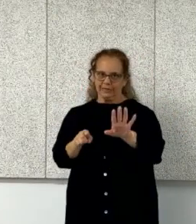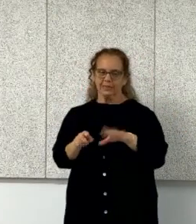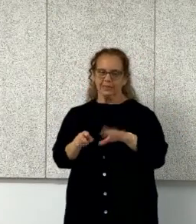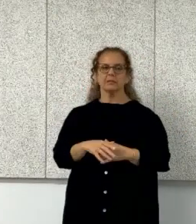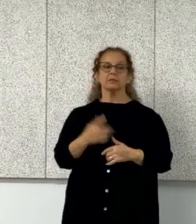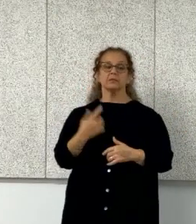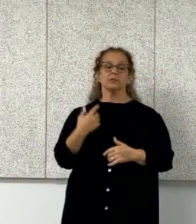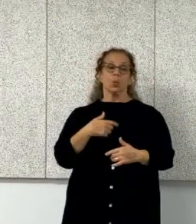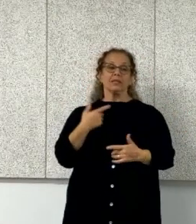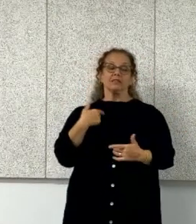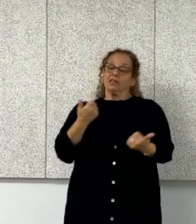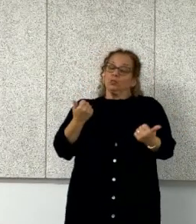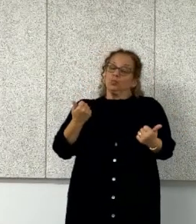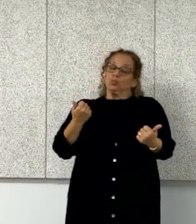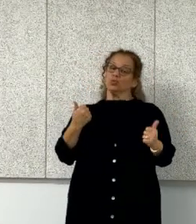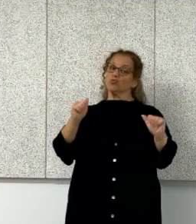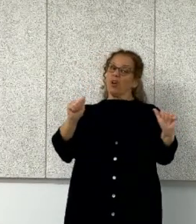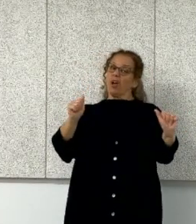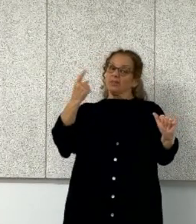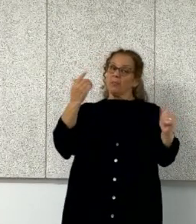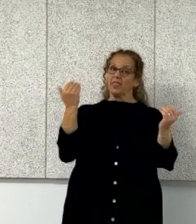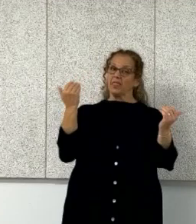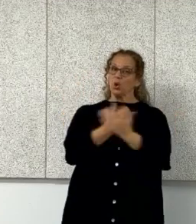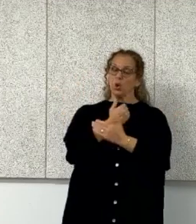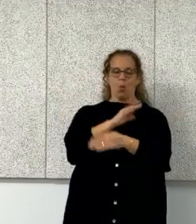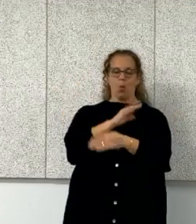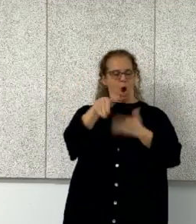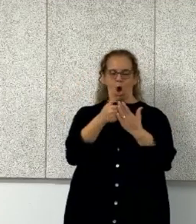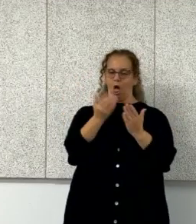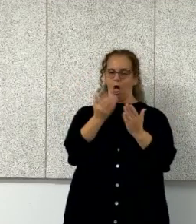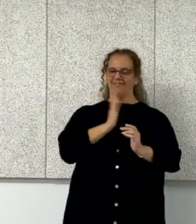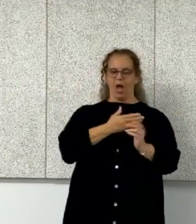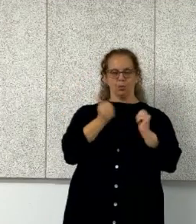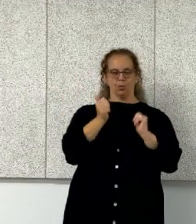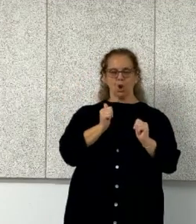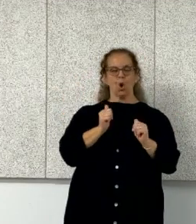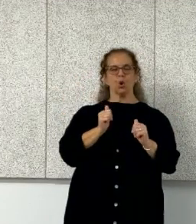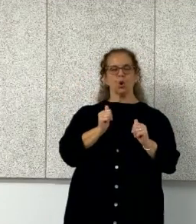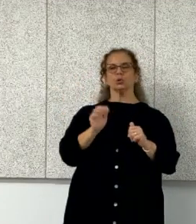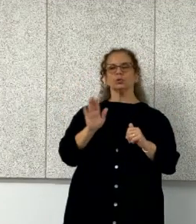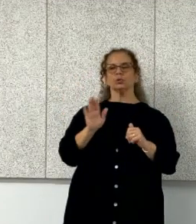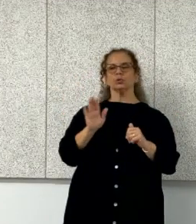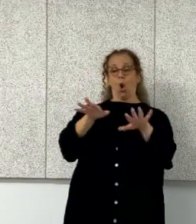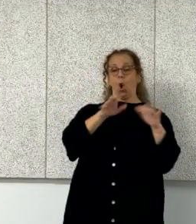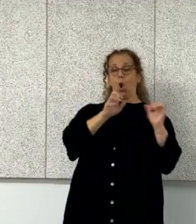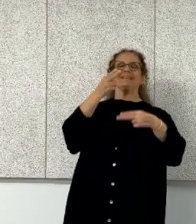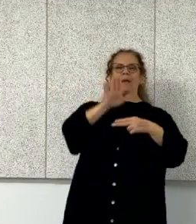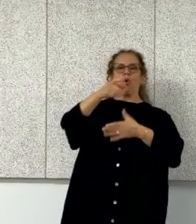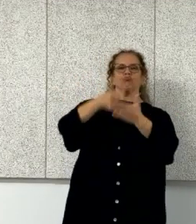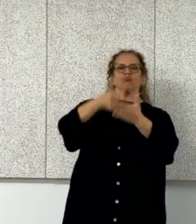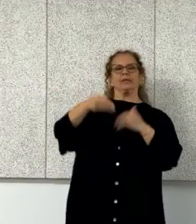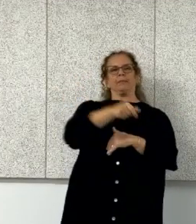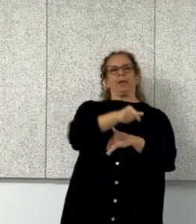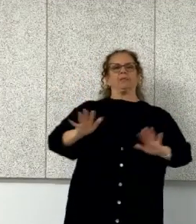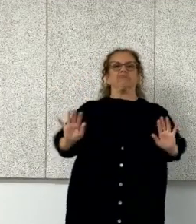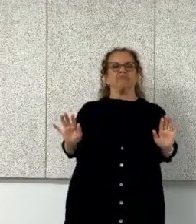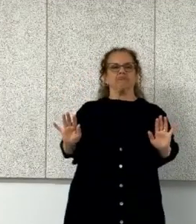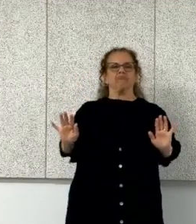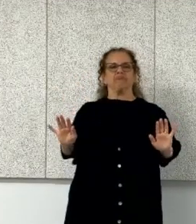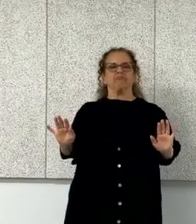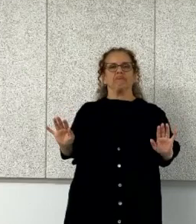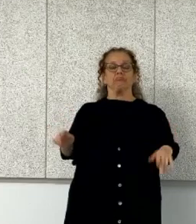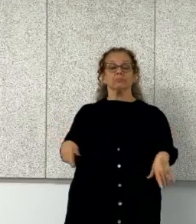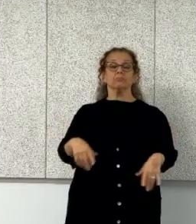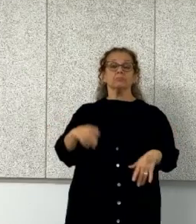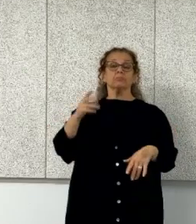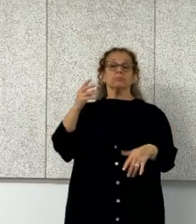a big swing and try something where all of our shows all season long are name your price. There are some, you know, there's some really juicy data